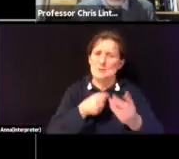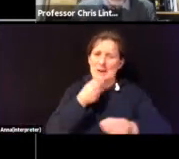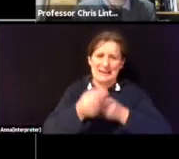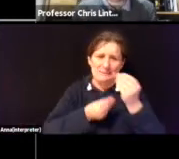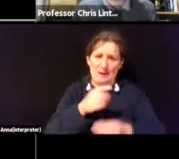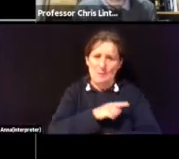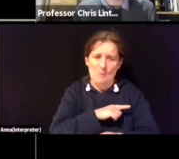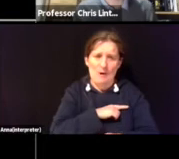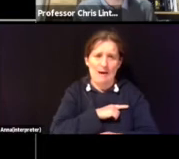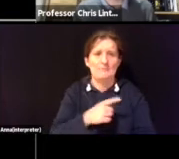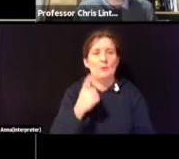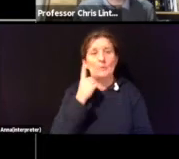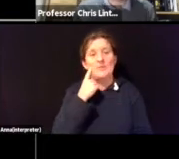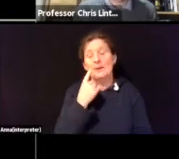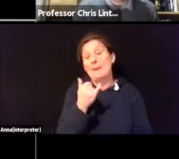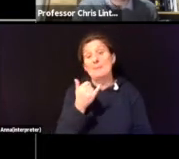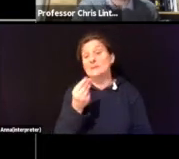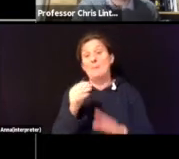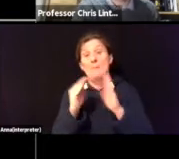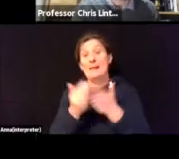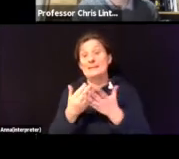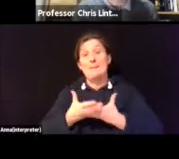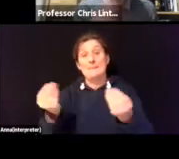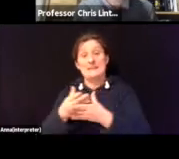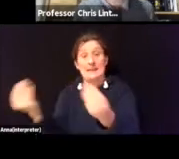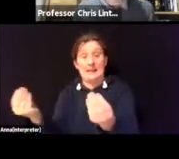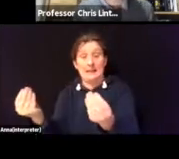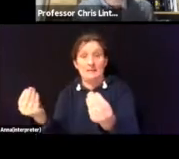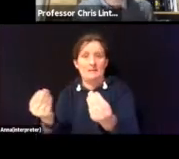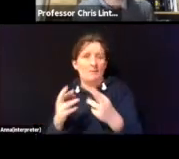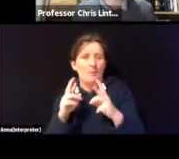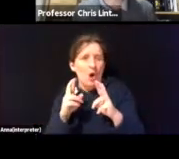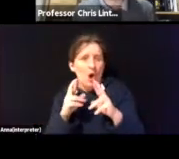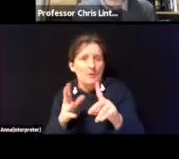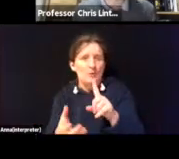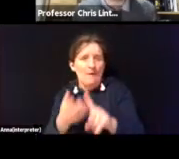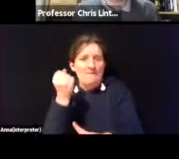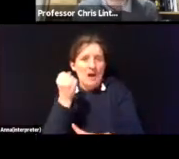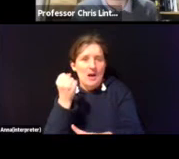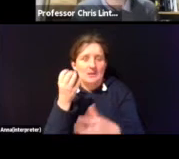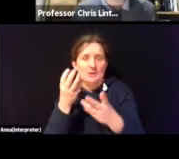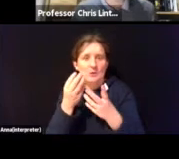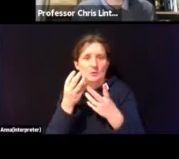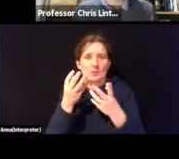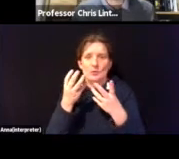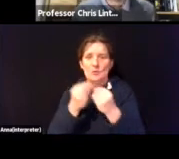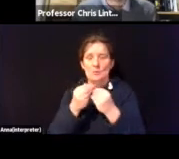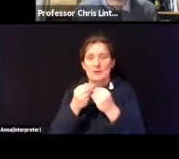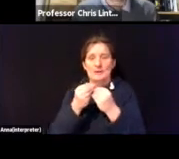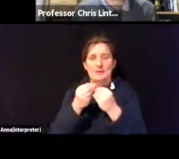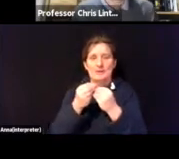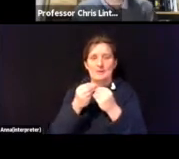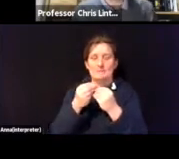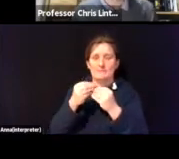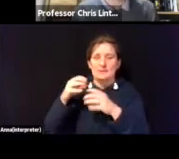think there might be missing planets in the system. And if so, we're hoping to find them with a European Space Agency satellite called